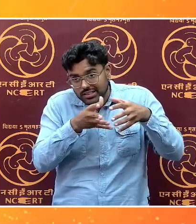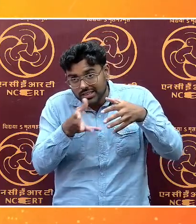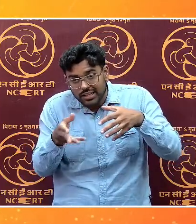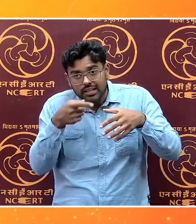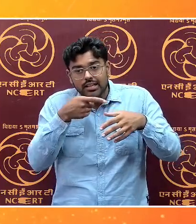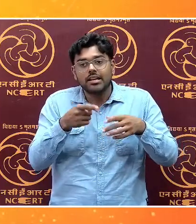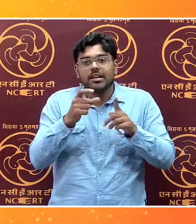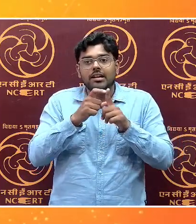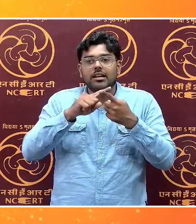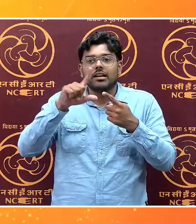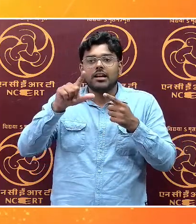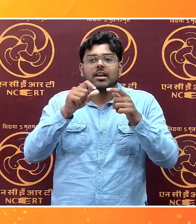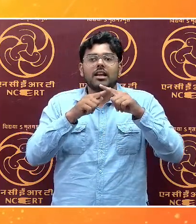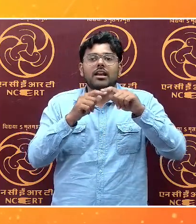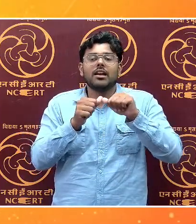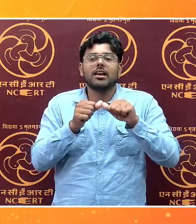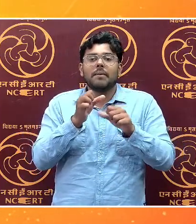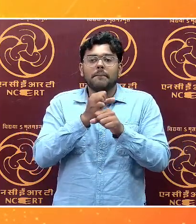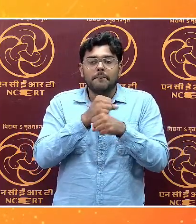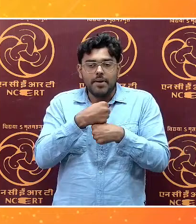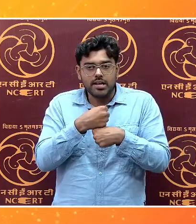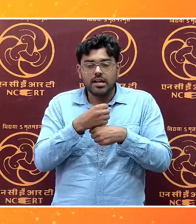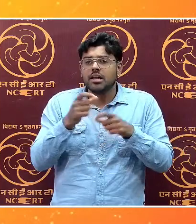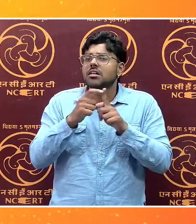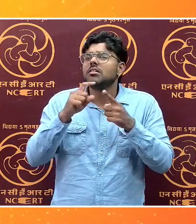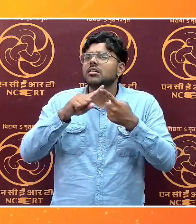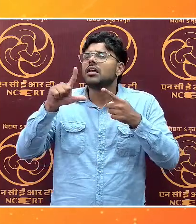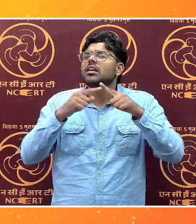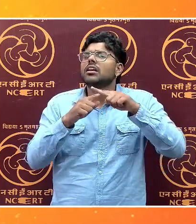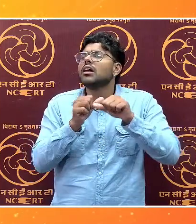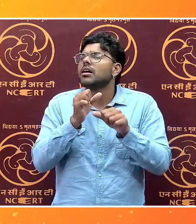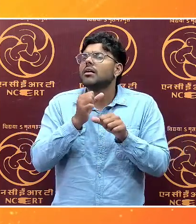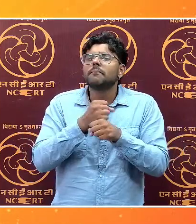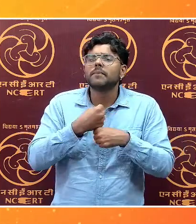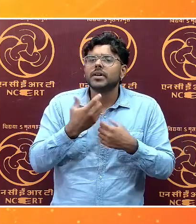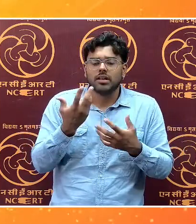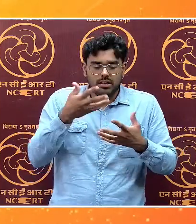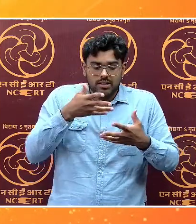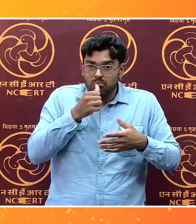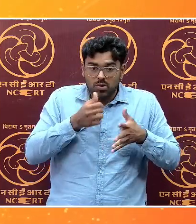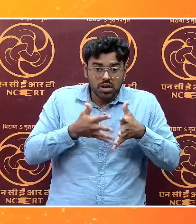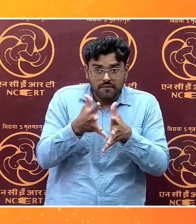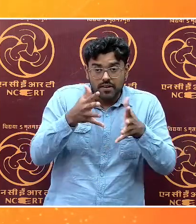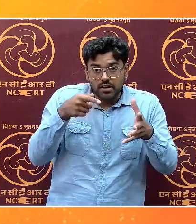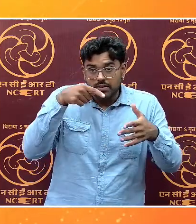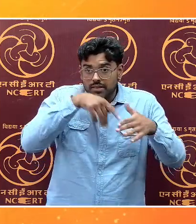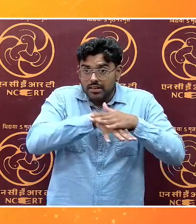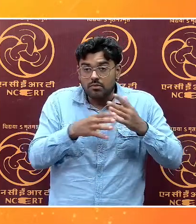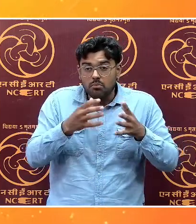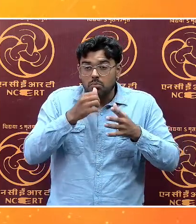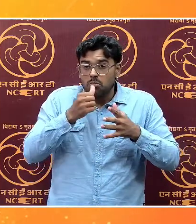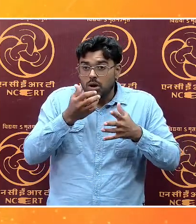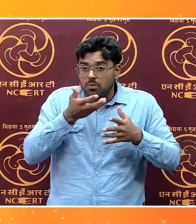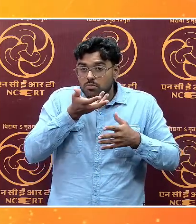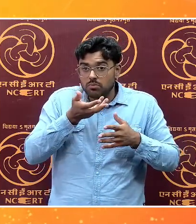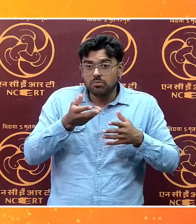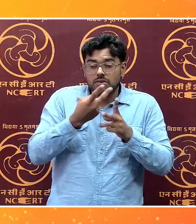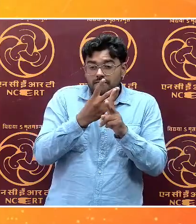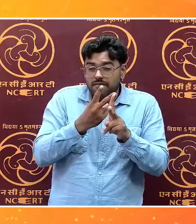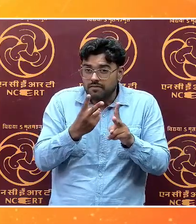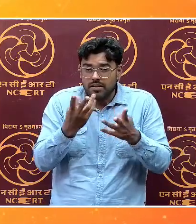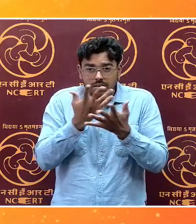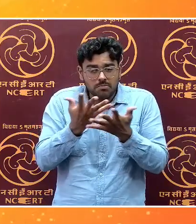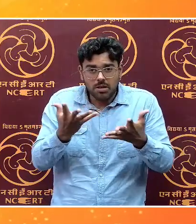is created. How is it created? The river carries with it a large amount of